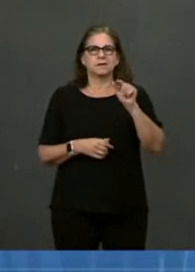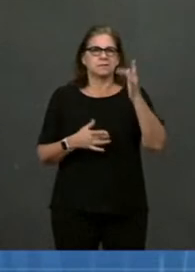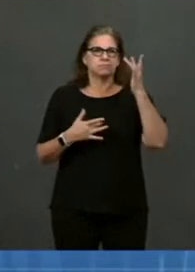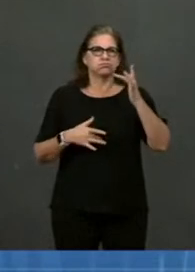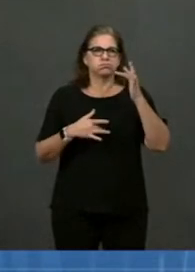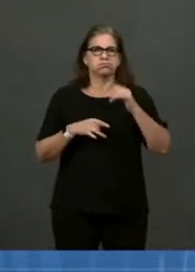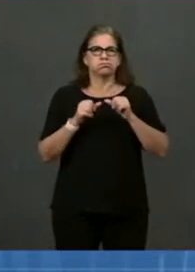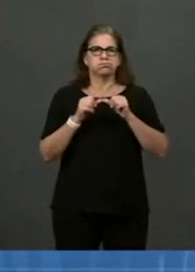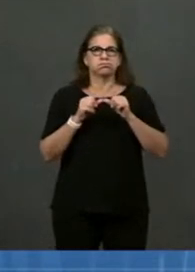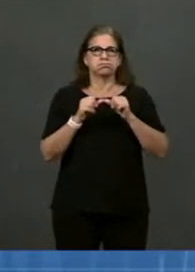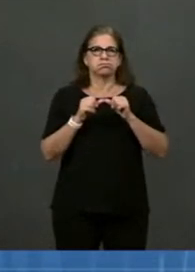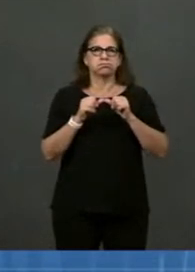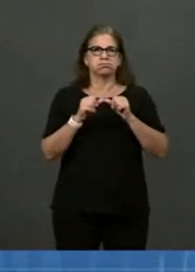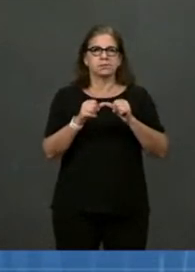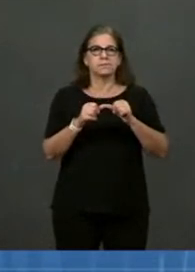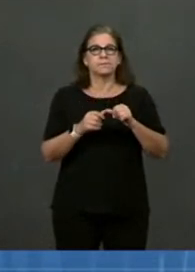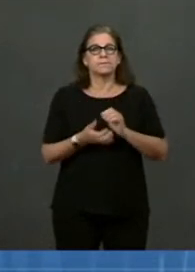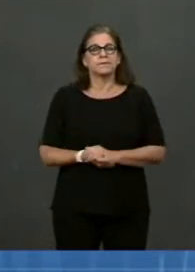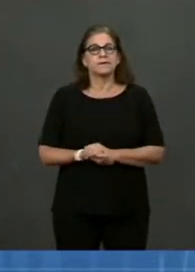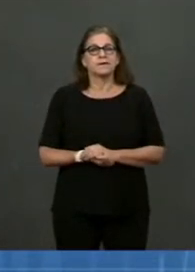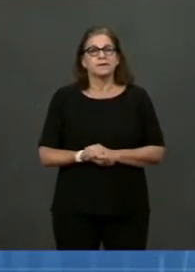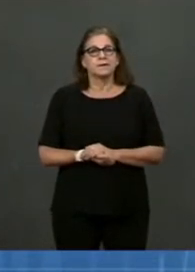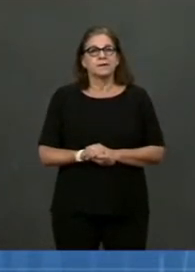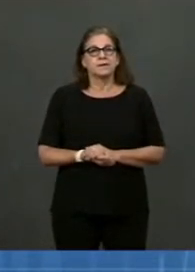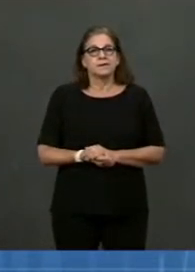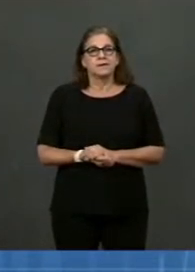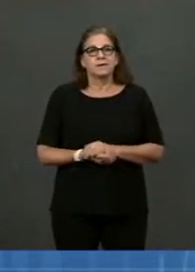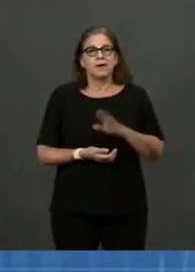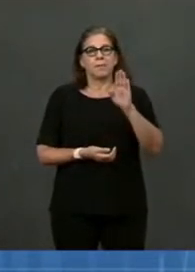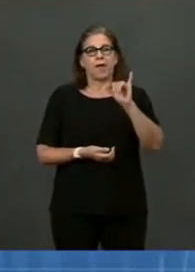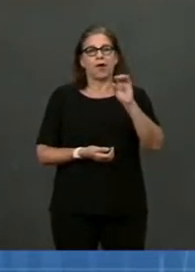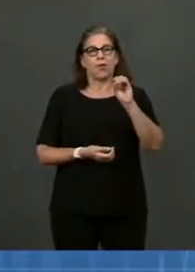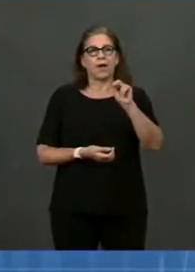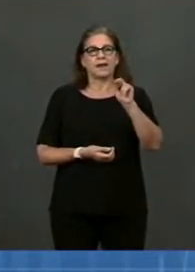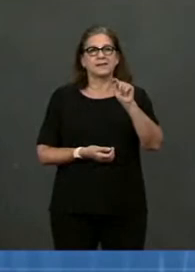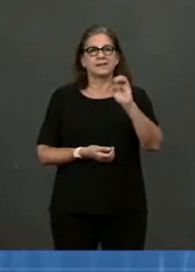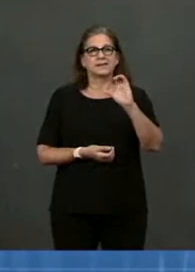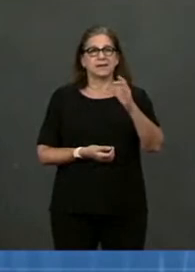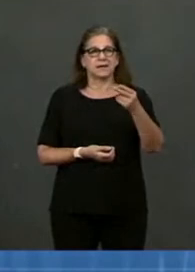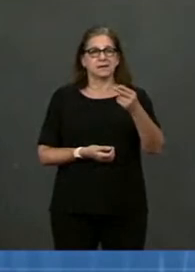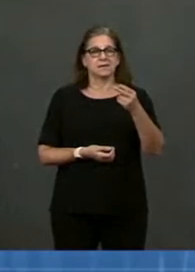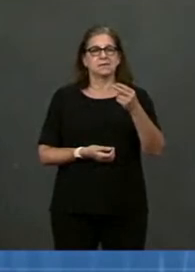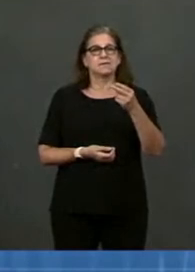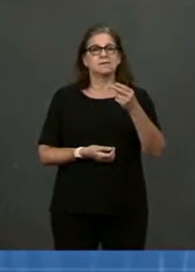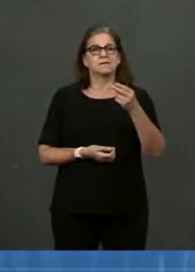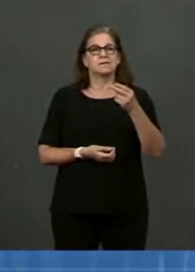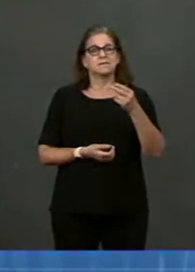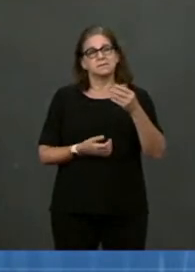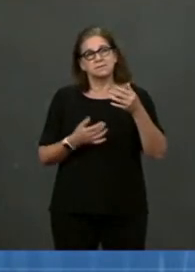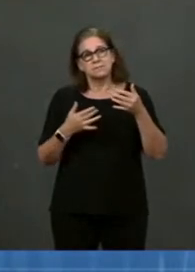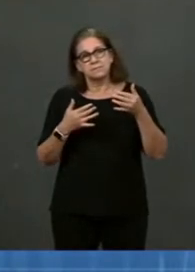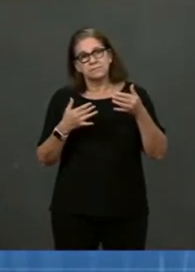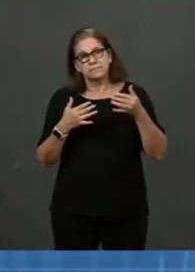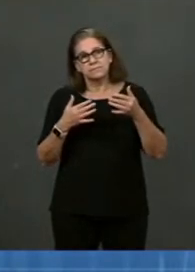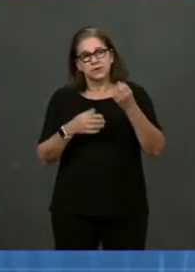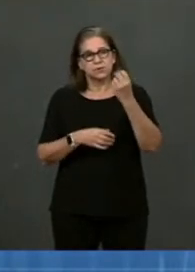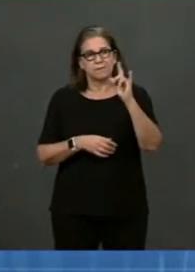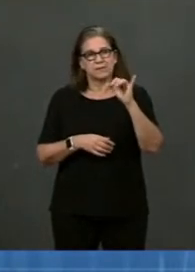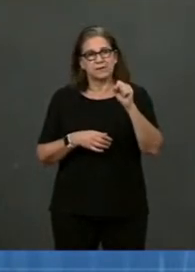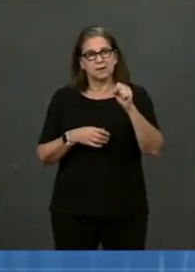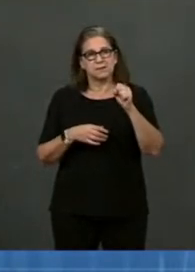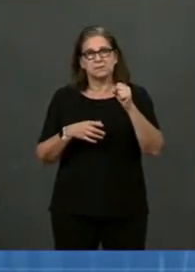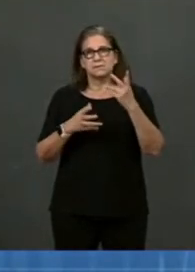boost of the BioNTech, there was almost a 19-fold lower incidence of severe disease in people older